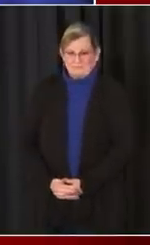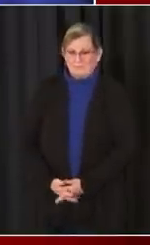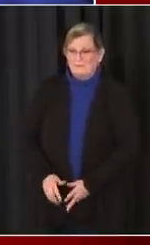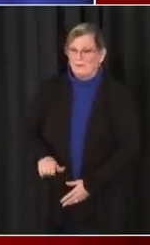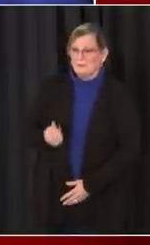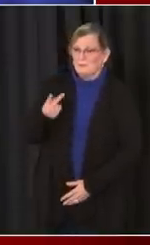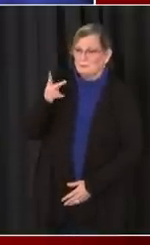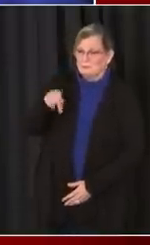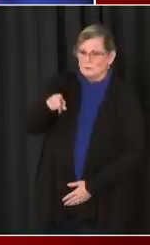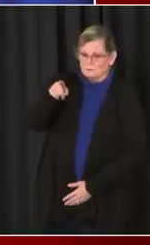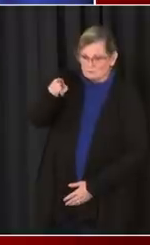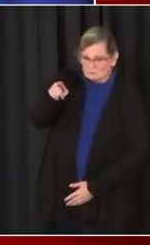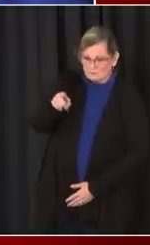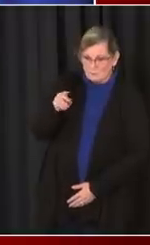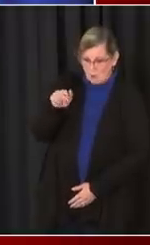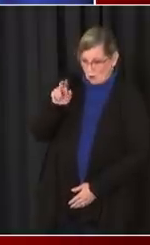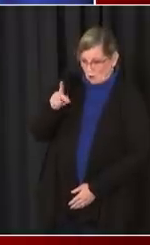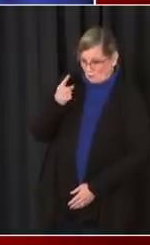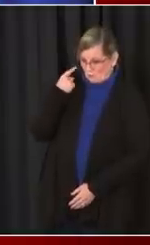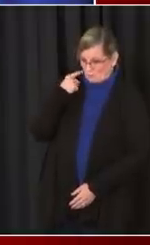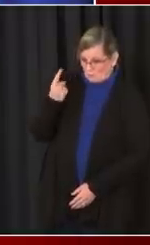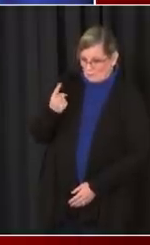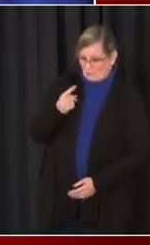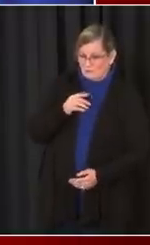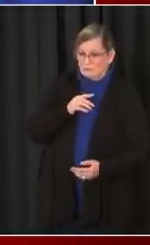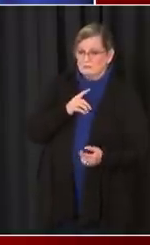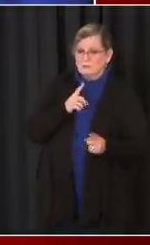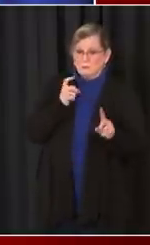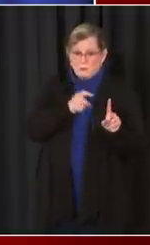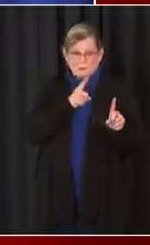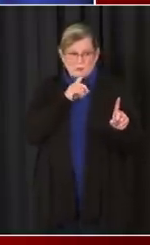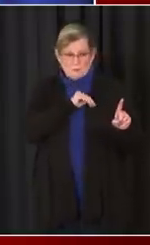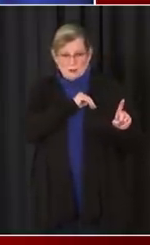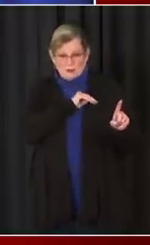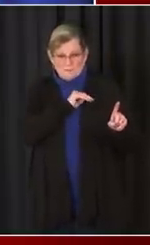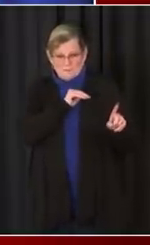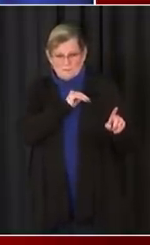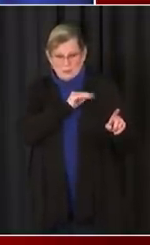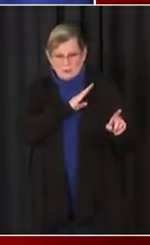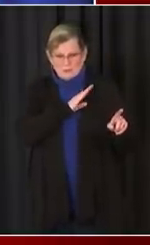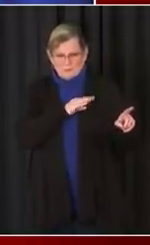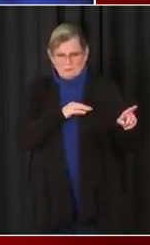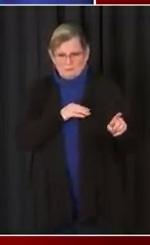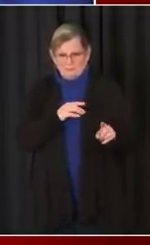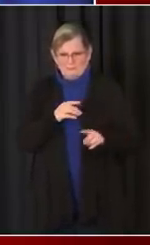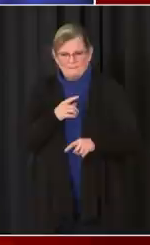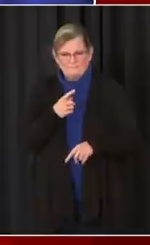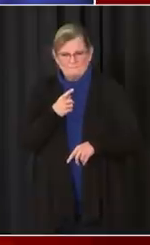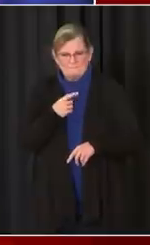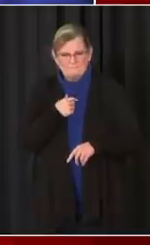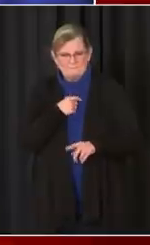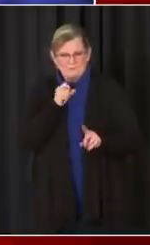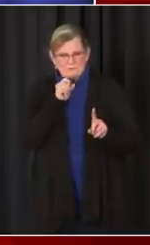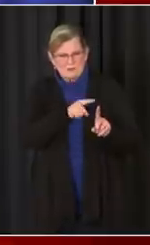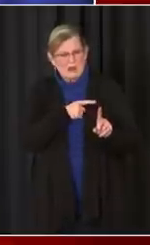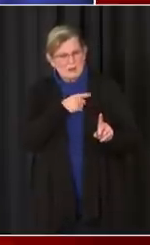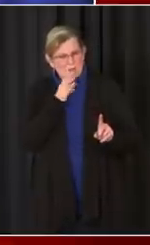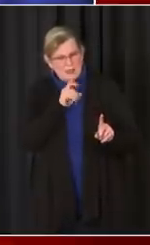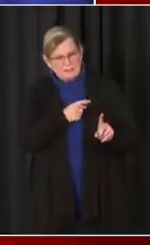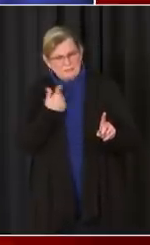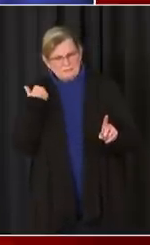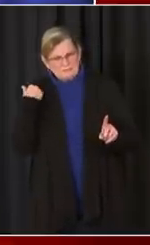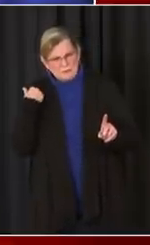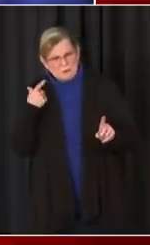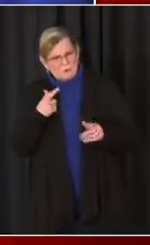Any other? Yes, Mark. A question for you, Mayor, and a Yep. question for the two gentlemen. Mayor, and I know you've been asked this in one way before, but what is